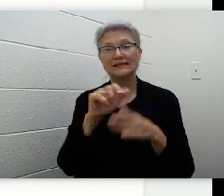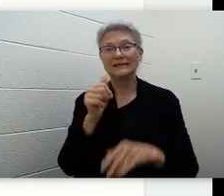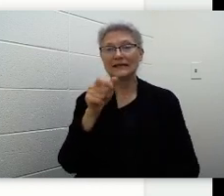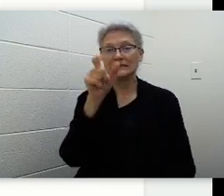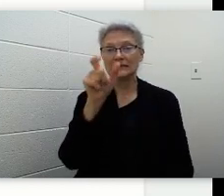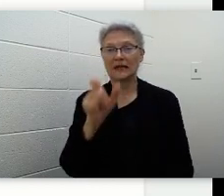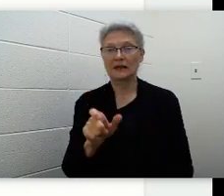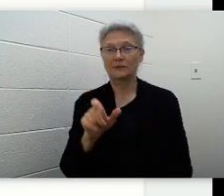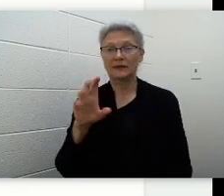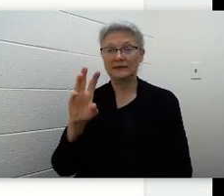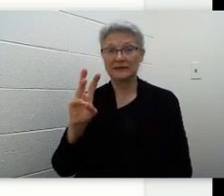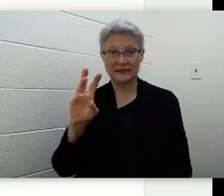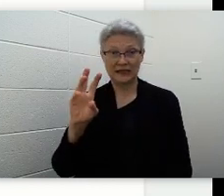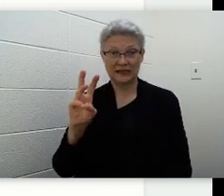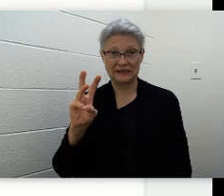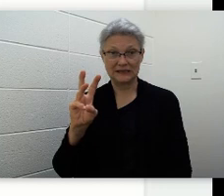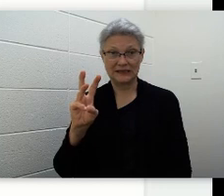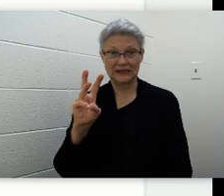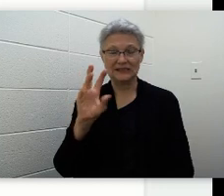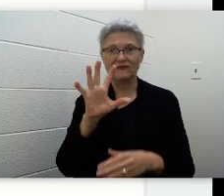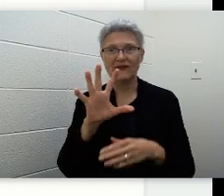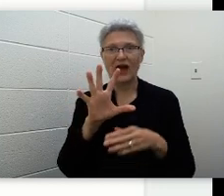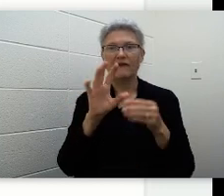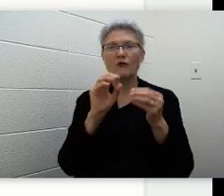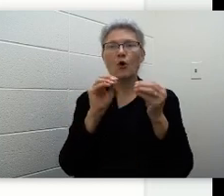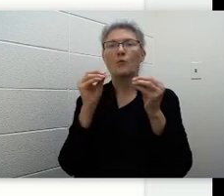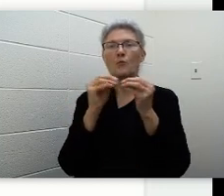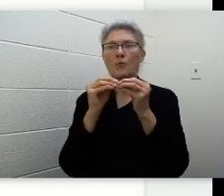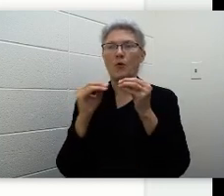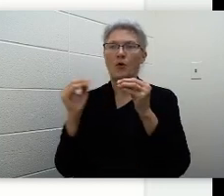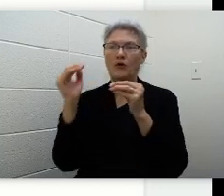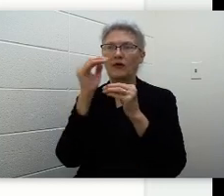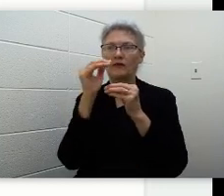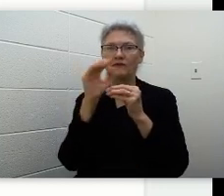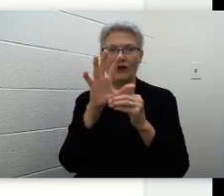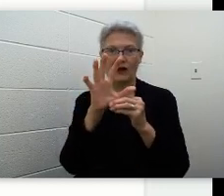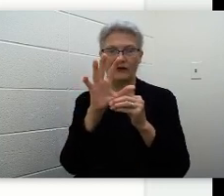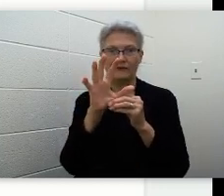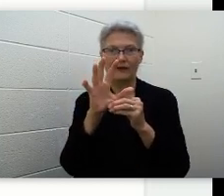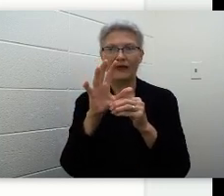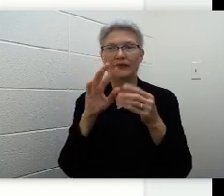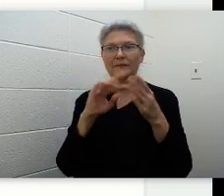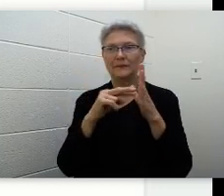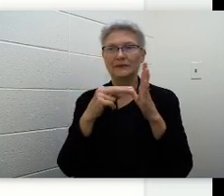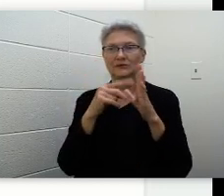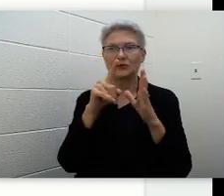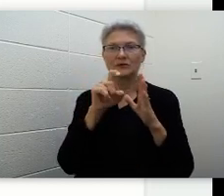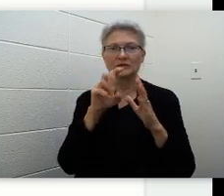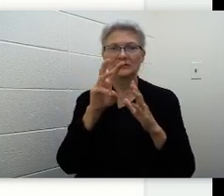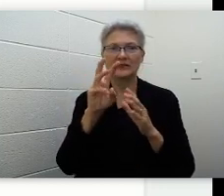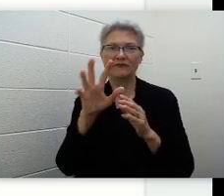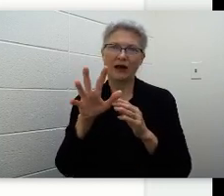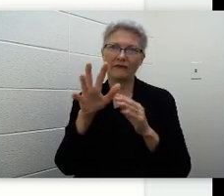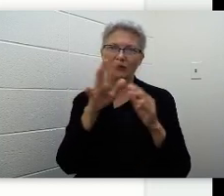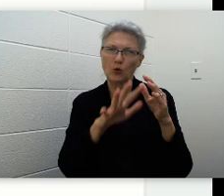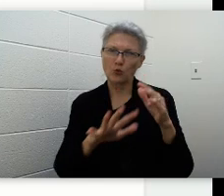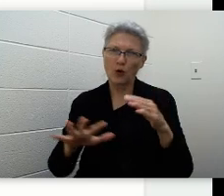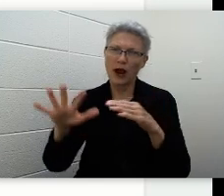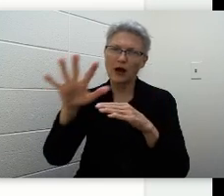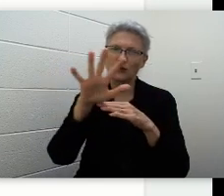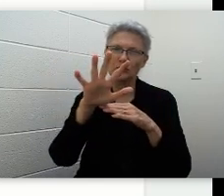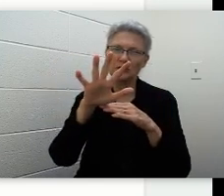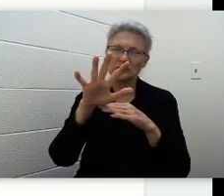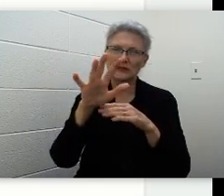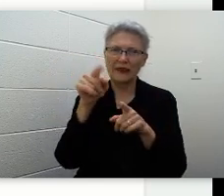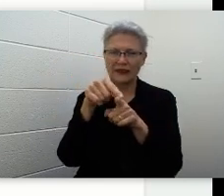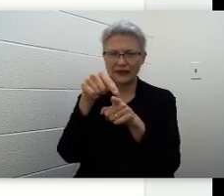is that my 6 is 5 or greater. That means that 165, essentially it's between,